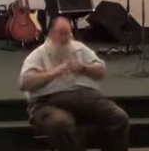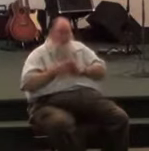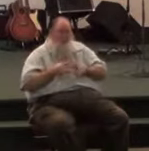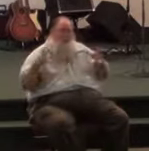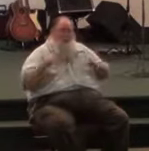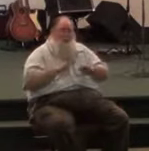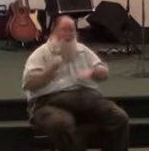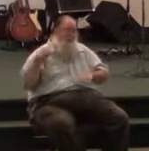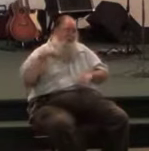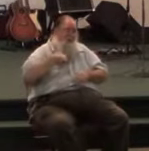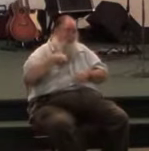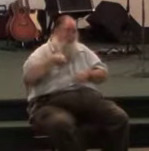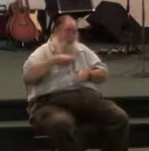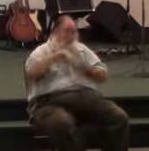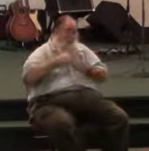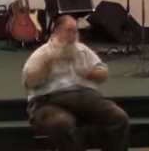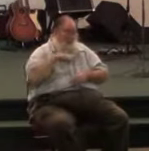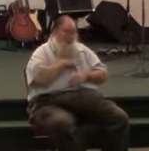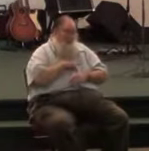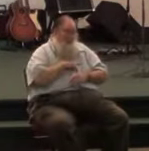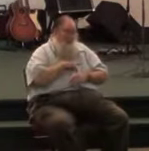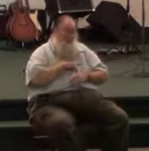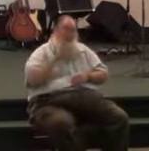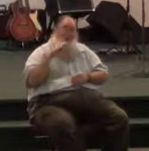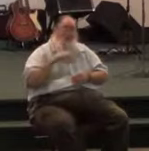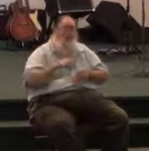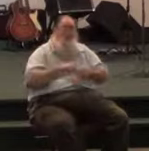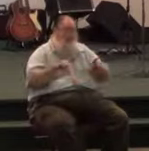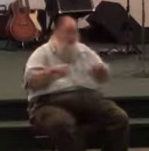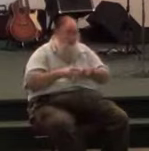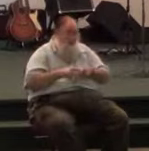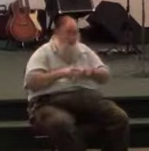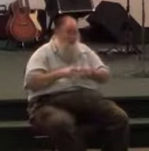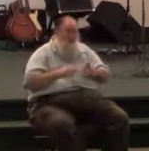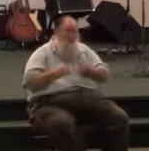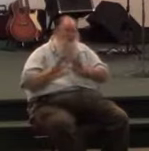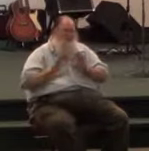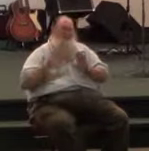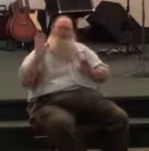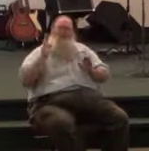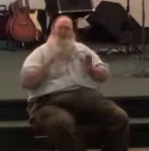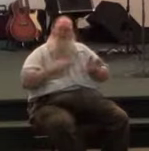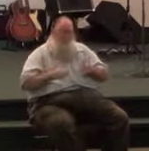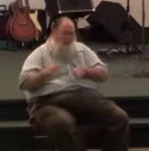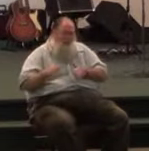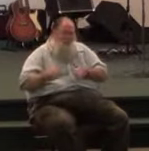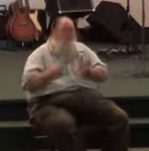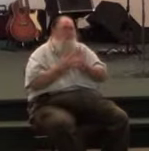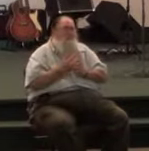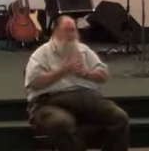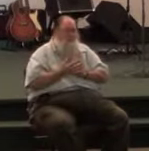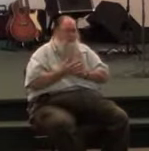Jesus Christ, our Lord and Savior. And we're going to take communion right now. And here at Destiny, we serve an